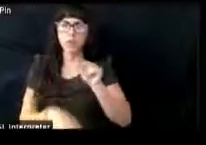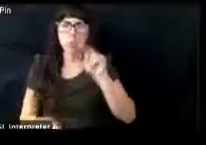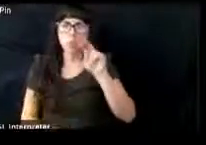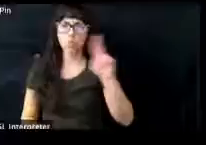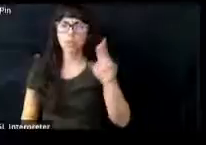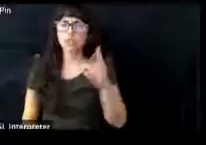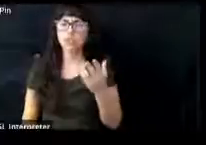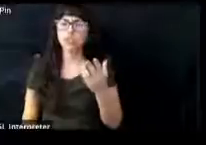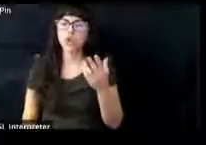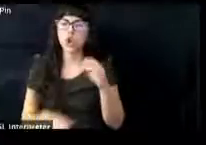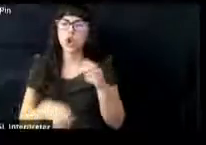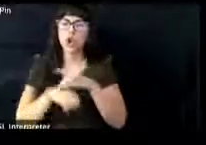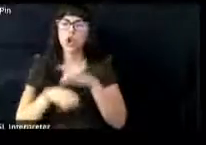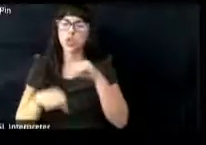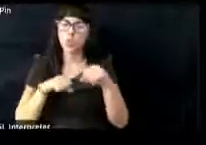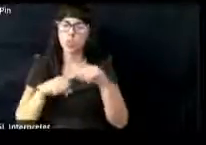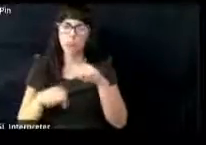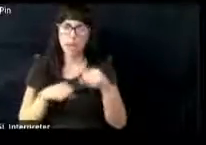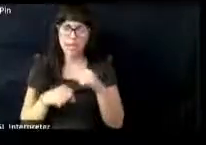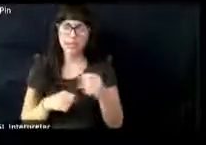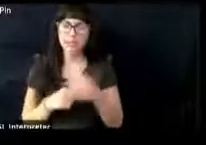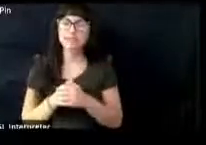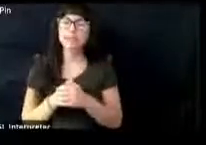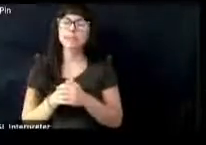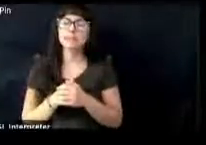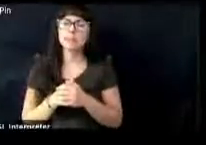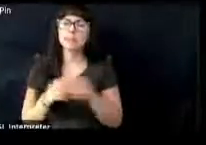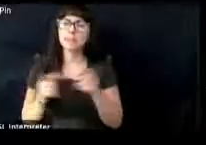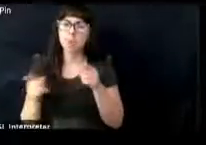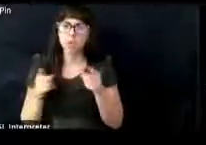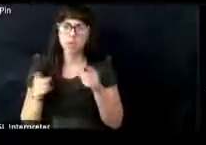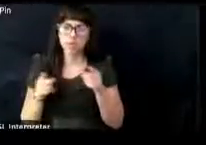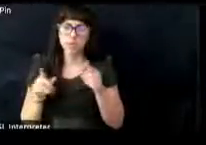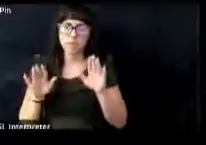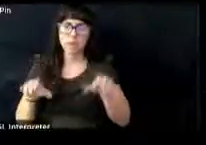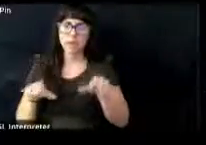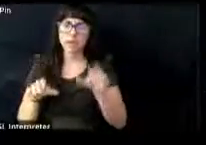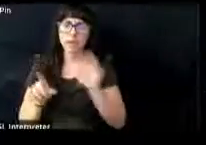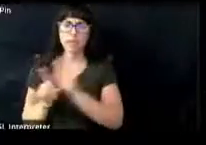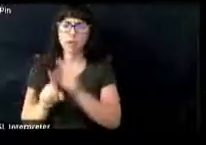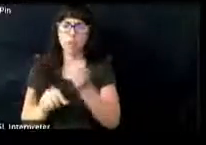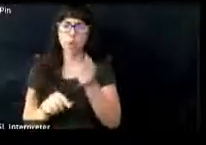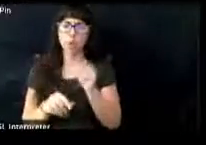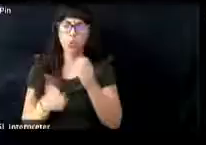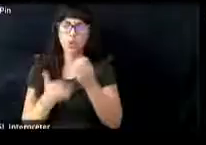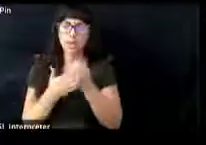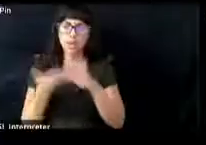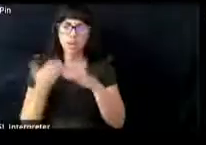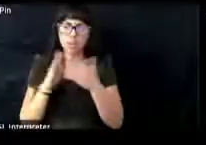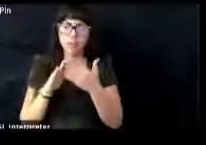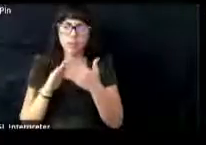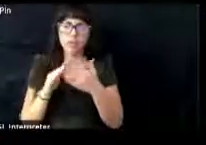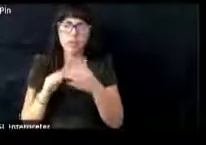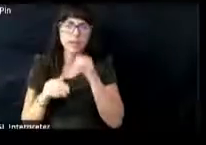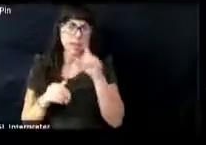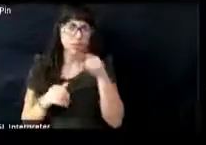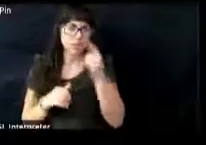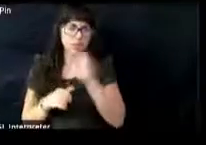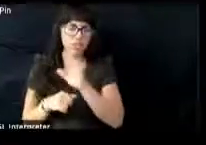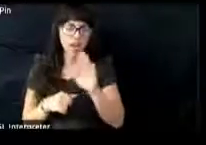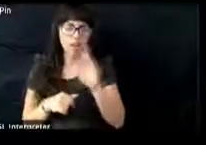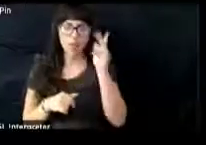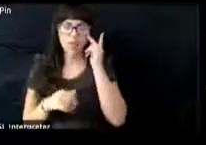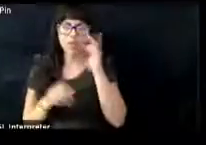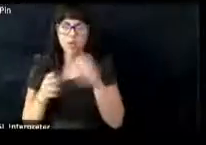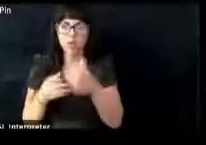of the San Fernando Valley acting as its own economic community of interest in addition to its own political group. So there is,